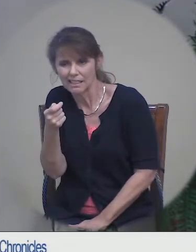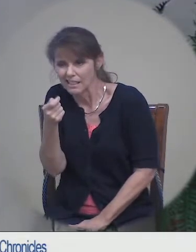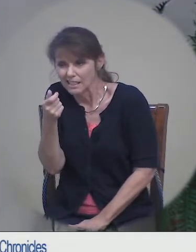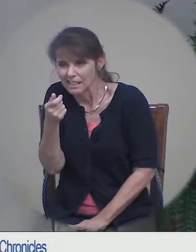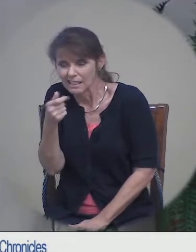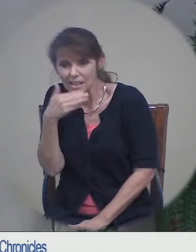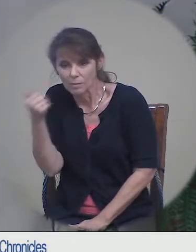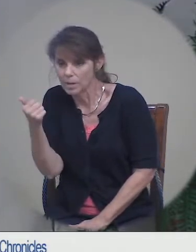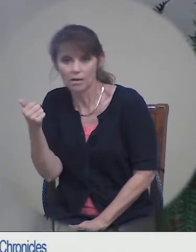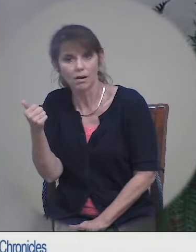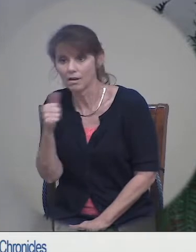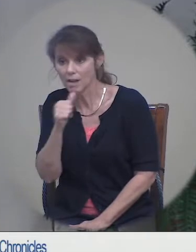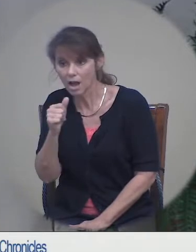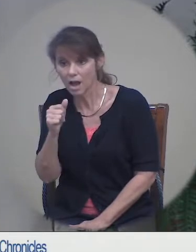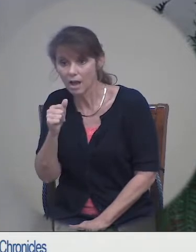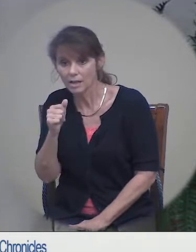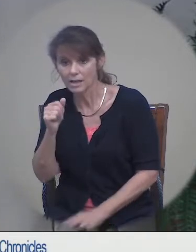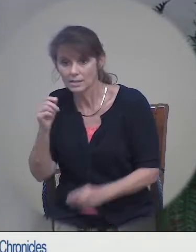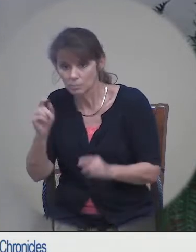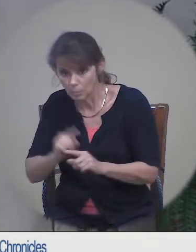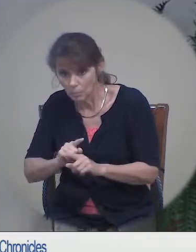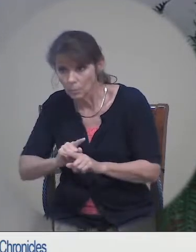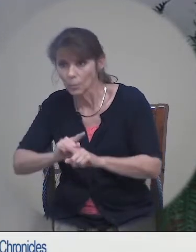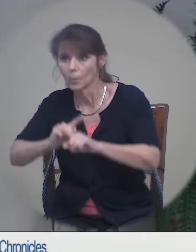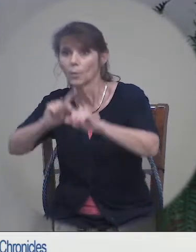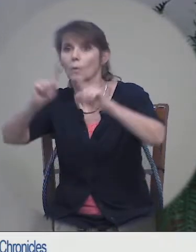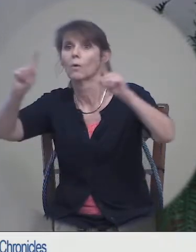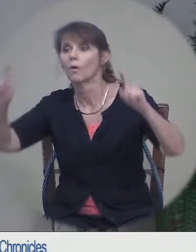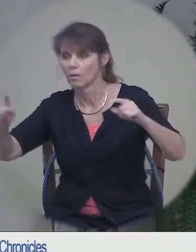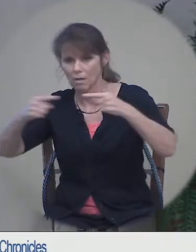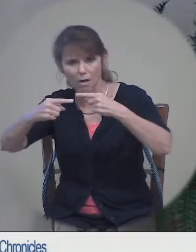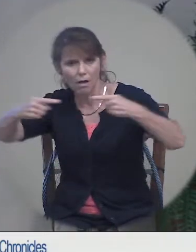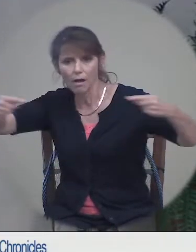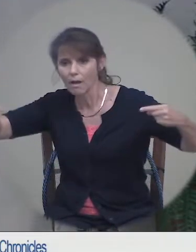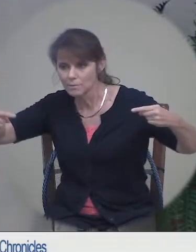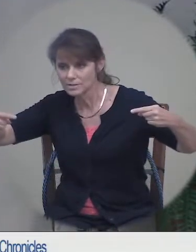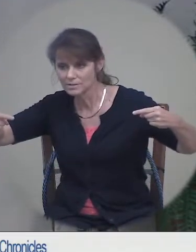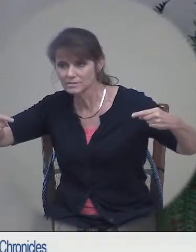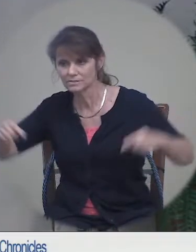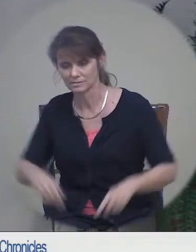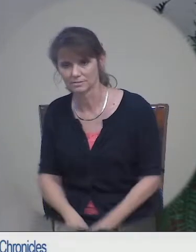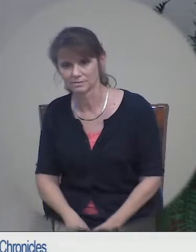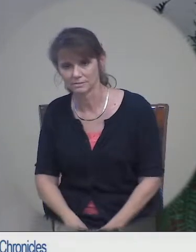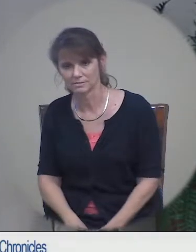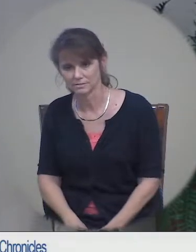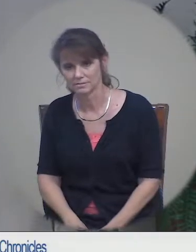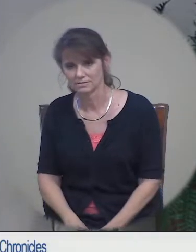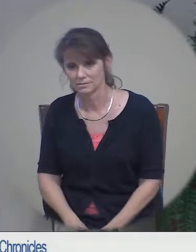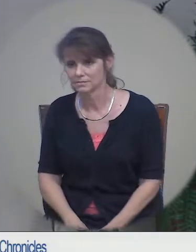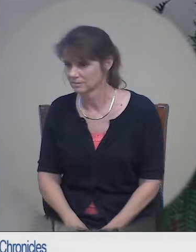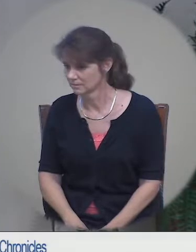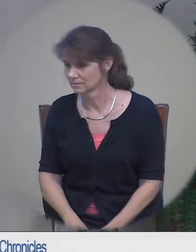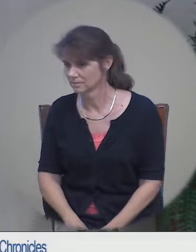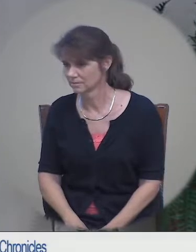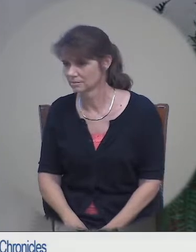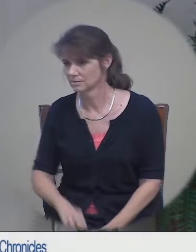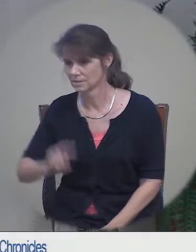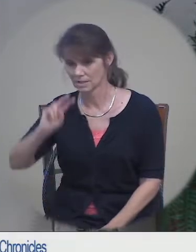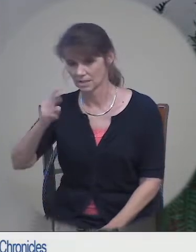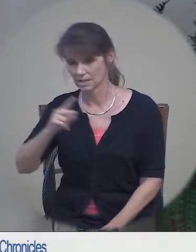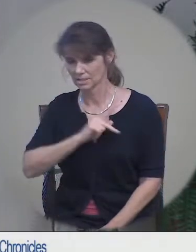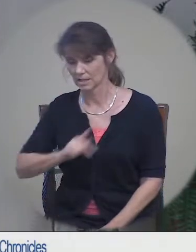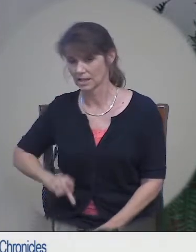makes plain how God regarded his reign and as a person. Look at 2 Kings